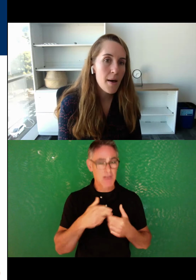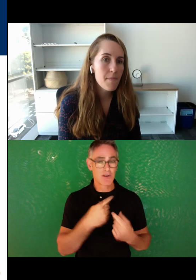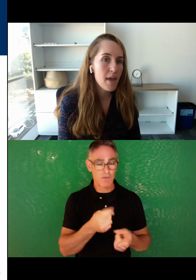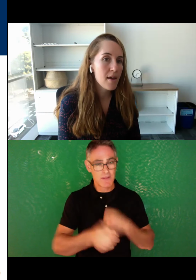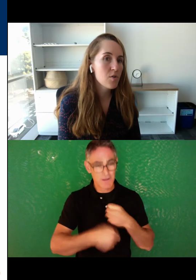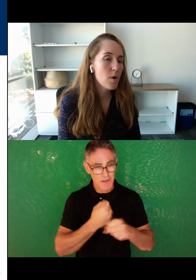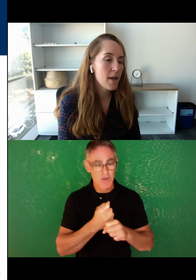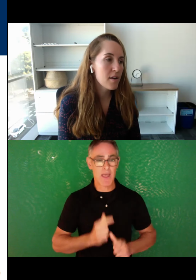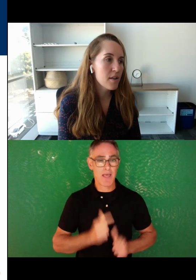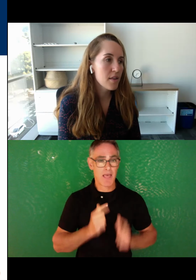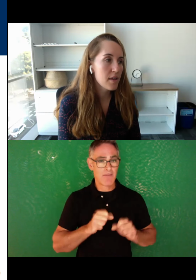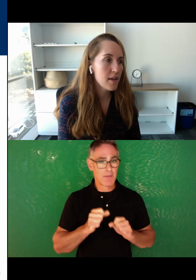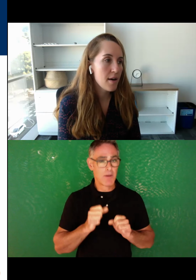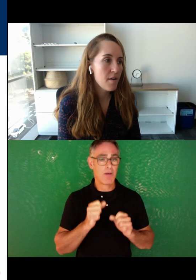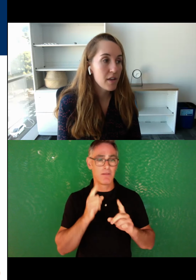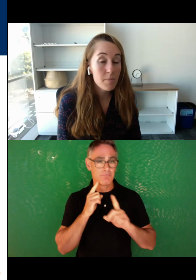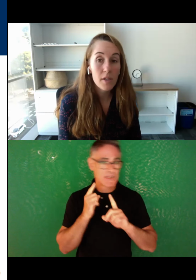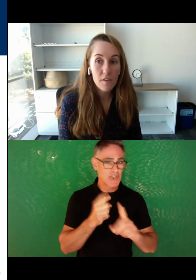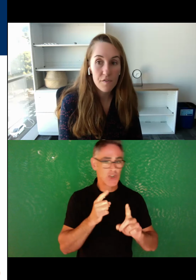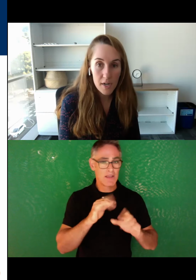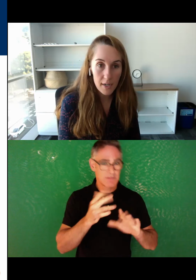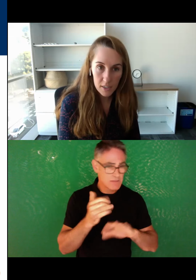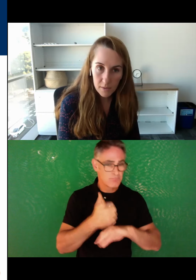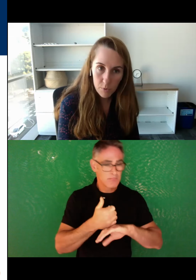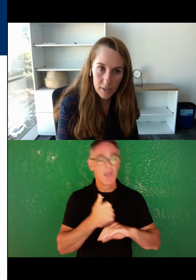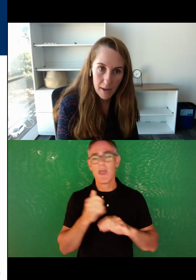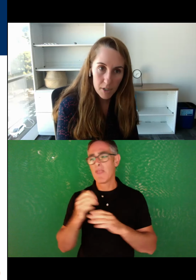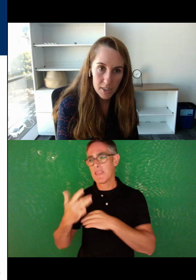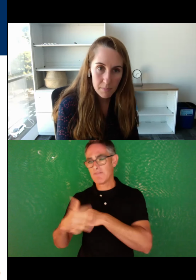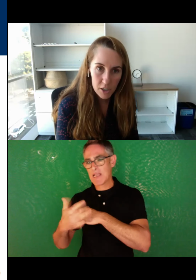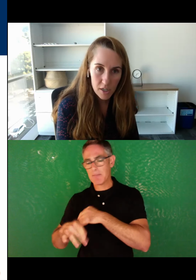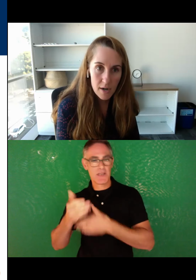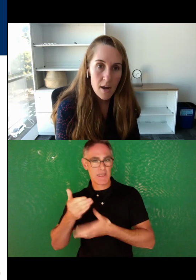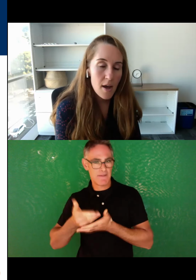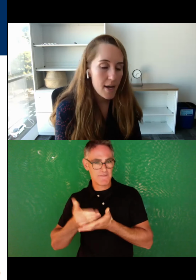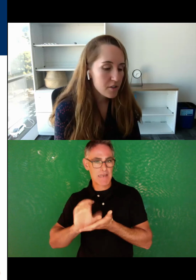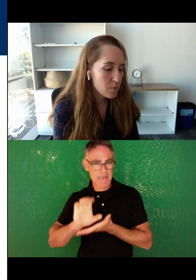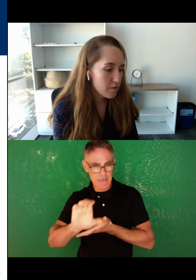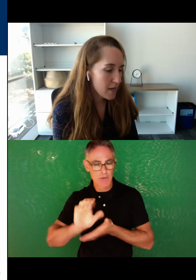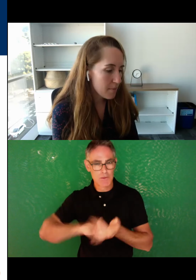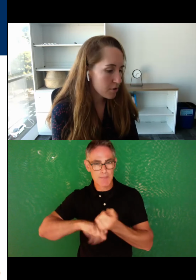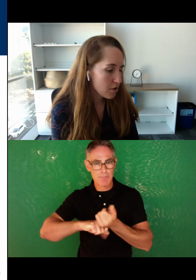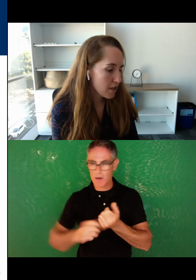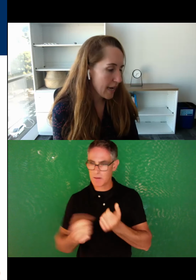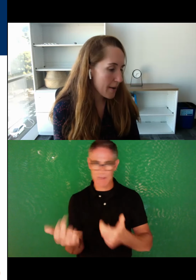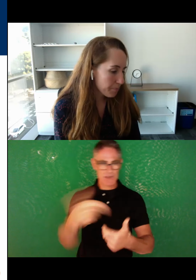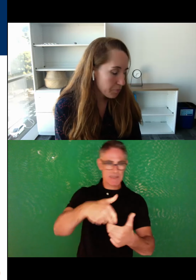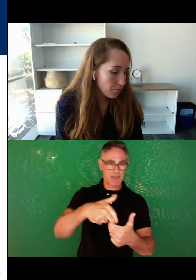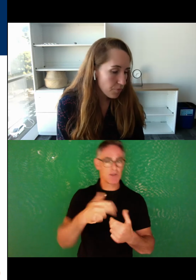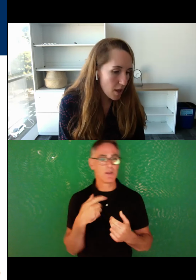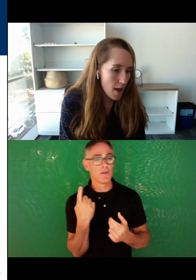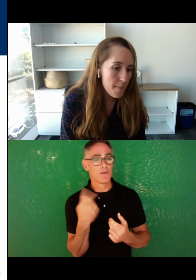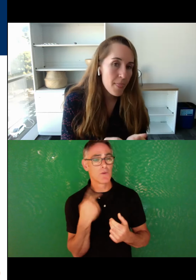initiatives and the availability of funding to support that participation. And so we've been able to look